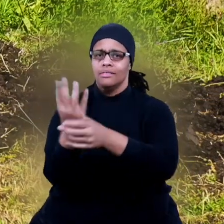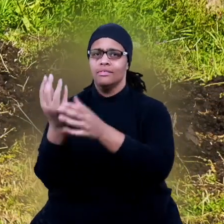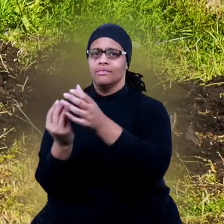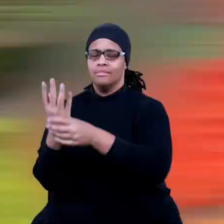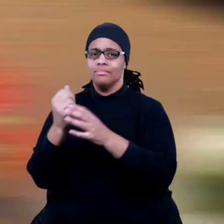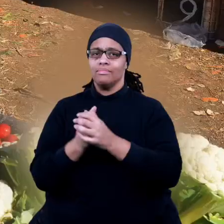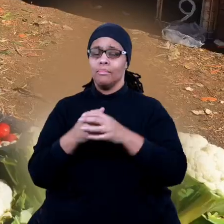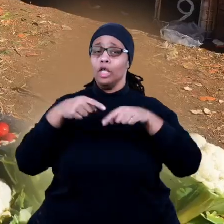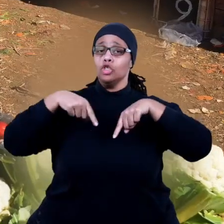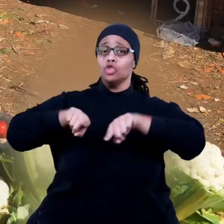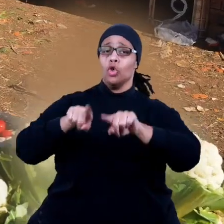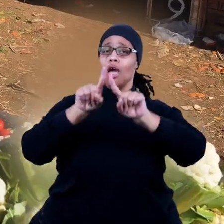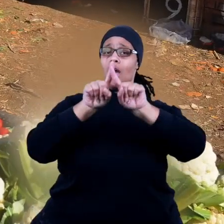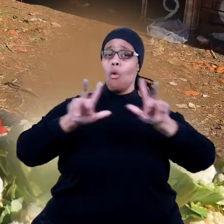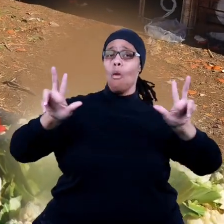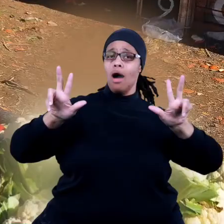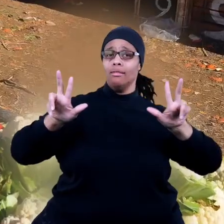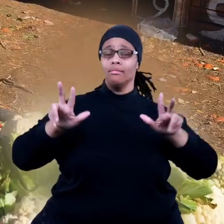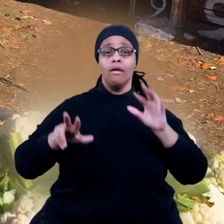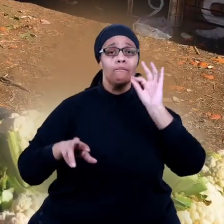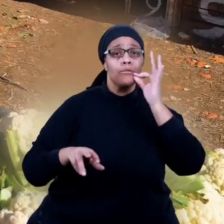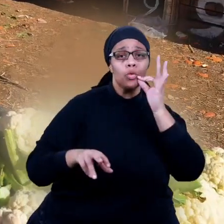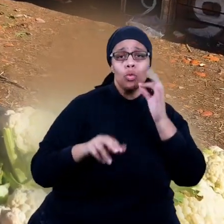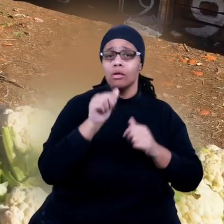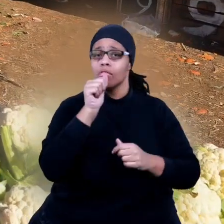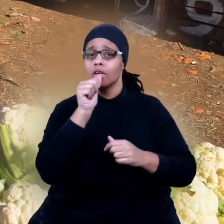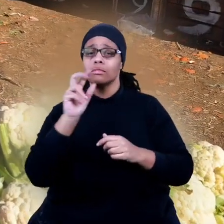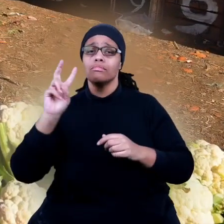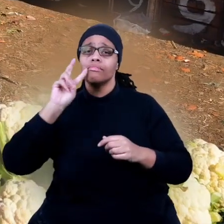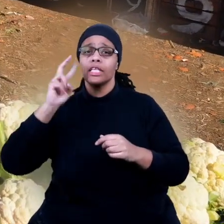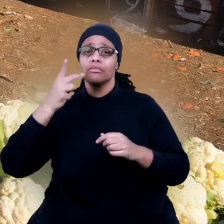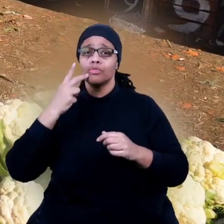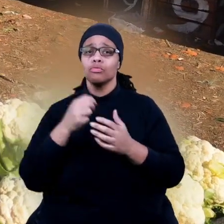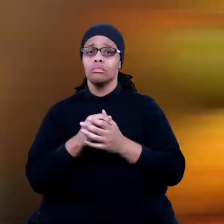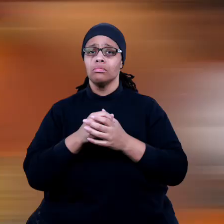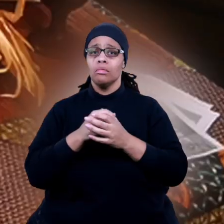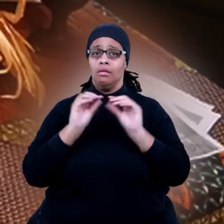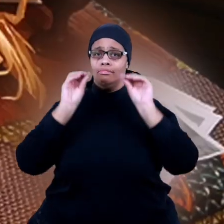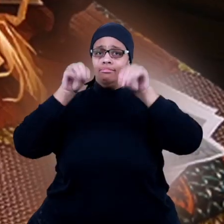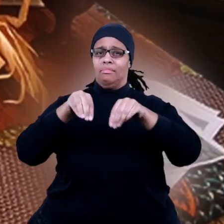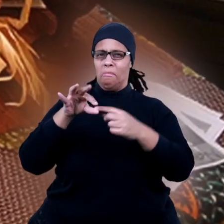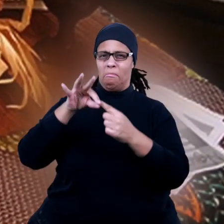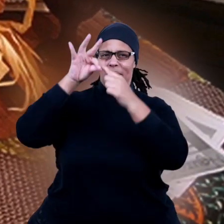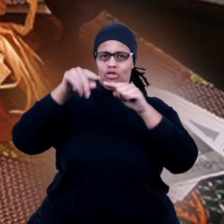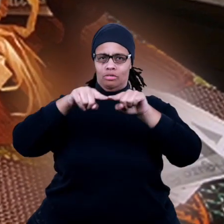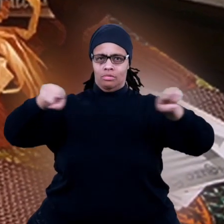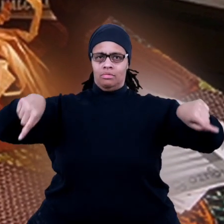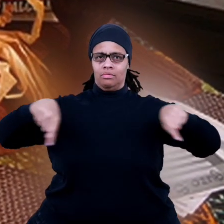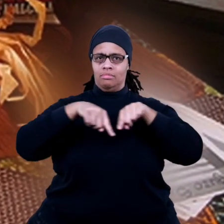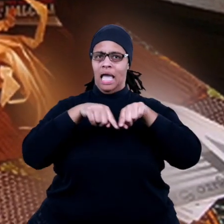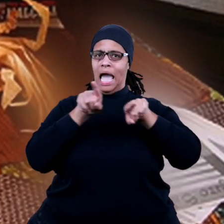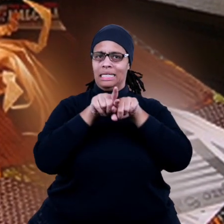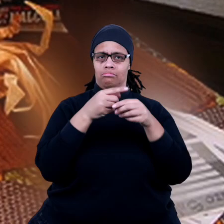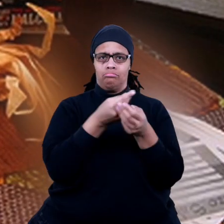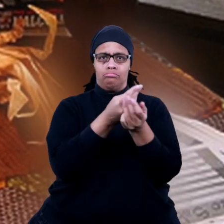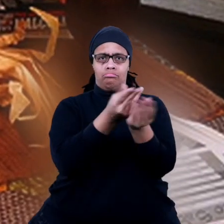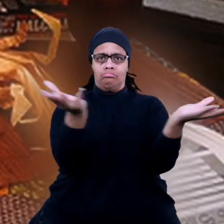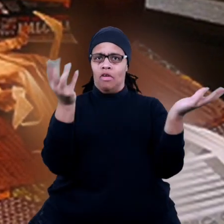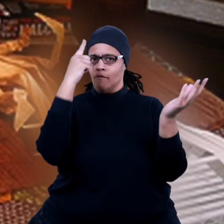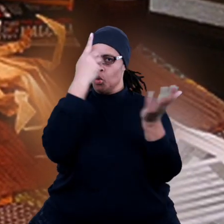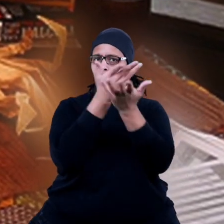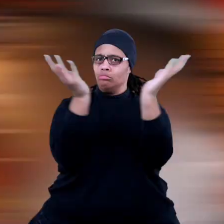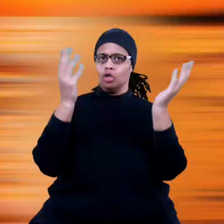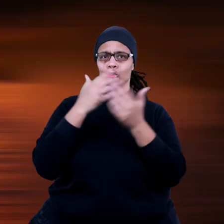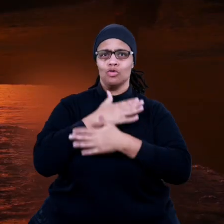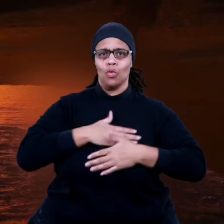growing them. During Kwanzaa, fruits, nuts, and vegetables are placed on a special mat as gifts for everyone